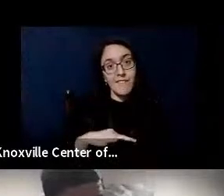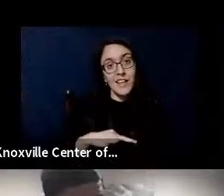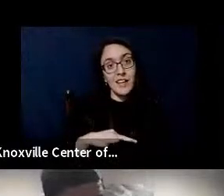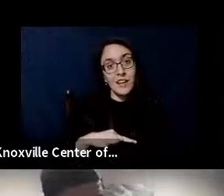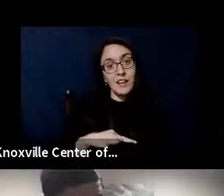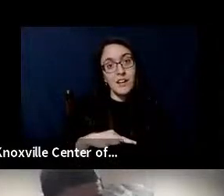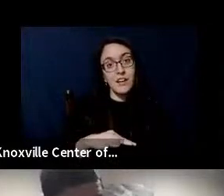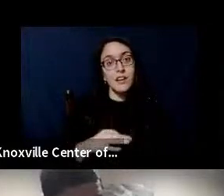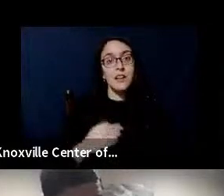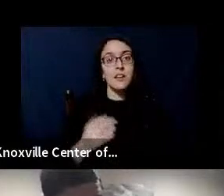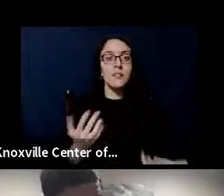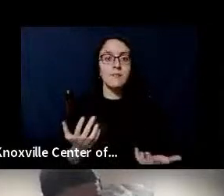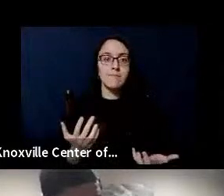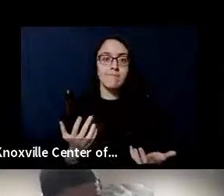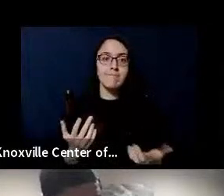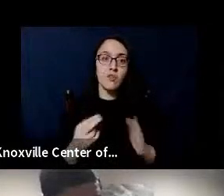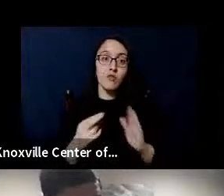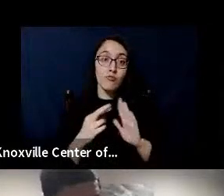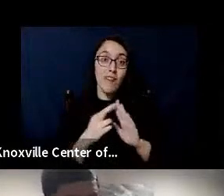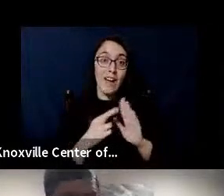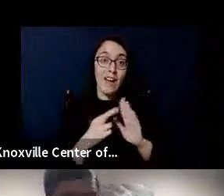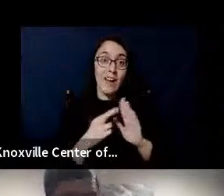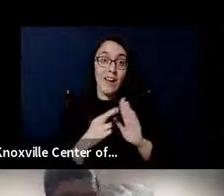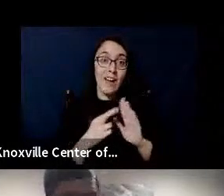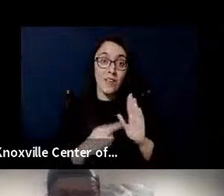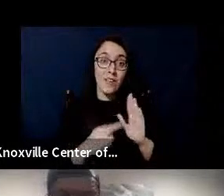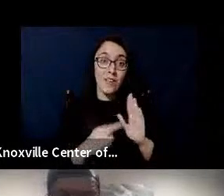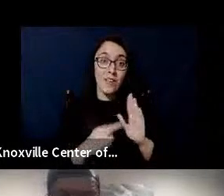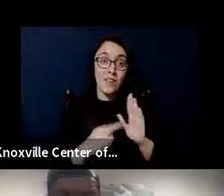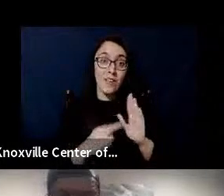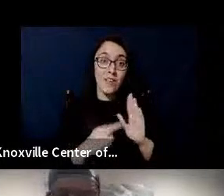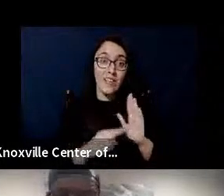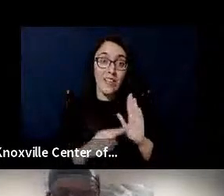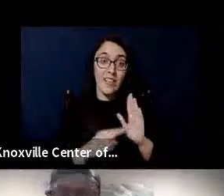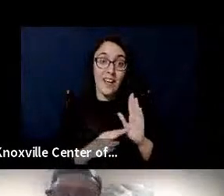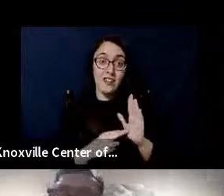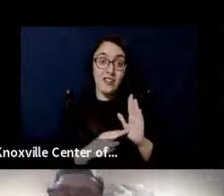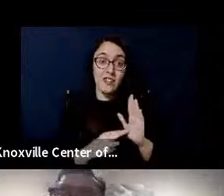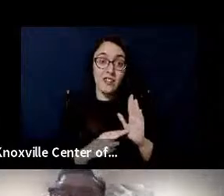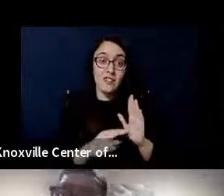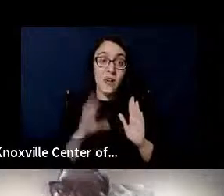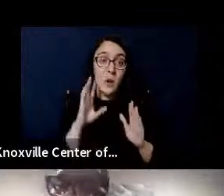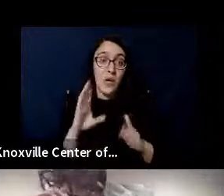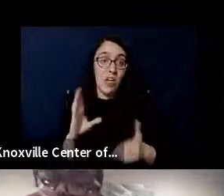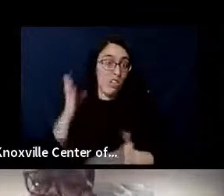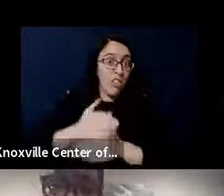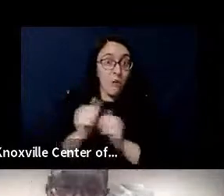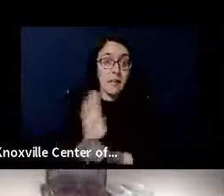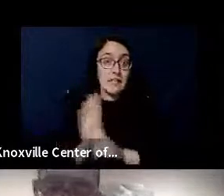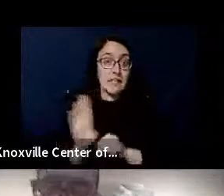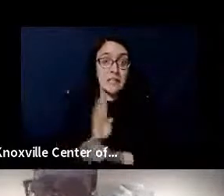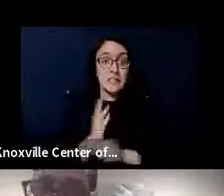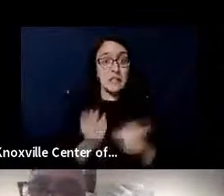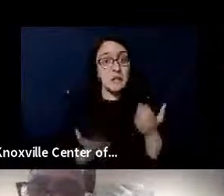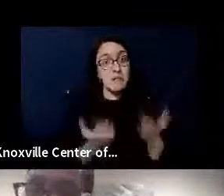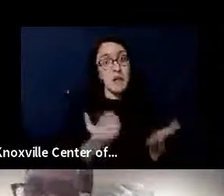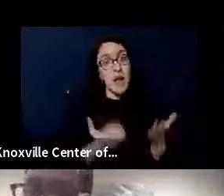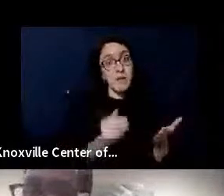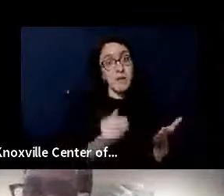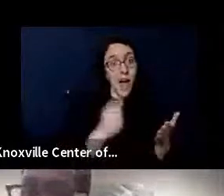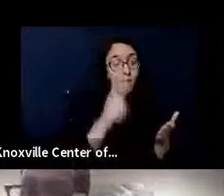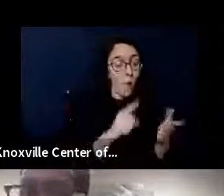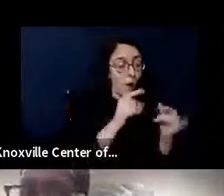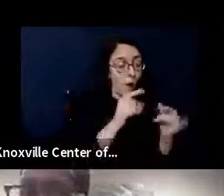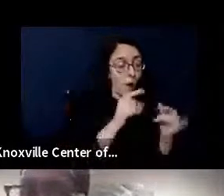the regulations are going to be very intrusive to business. They may not be intrusive